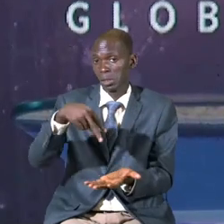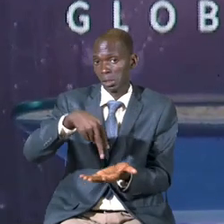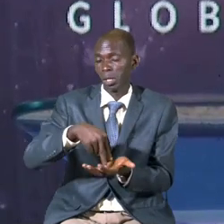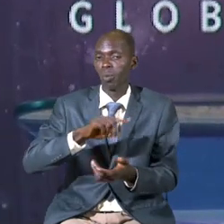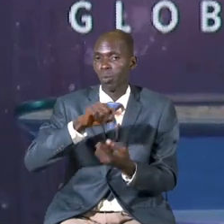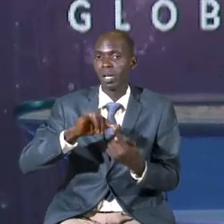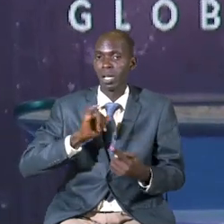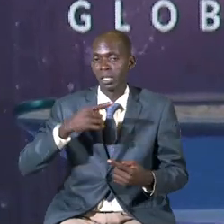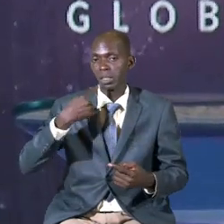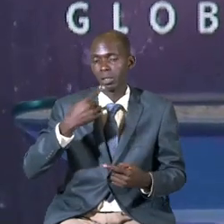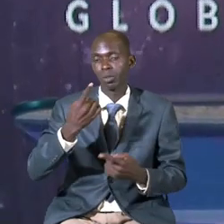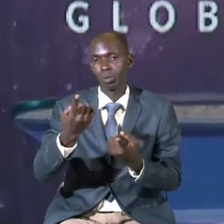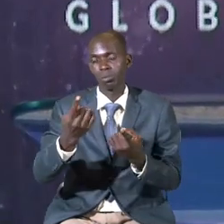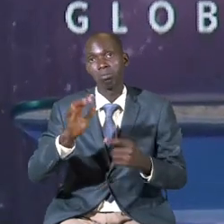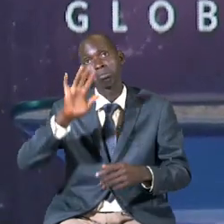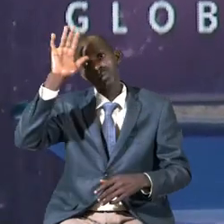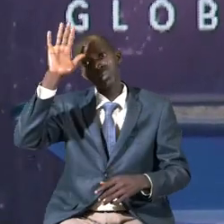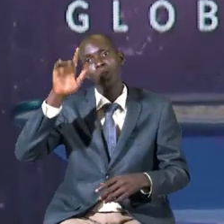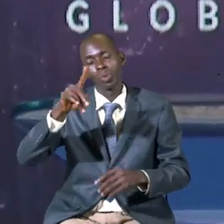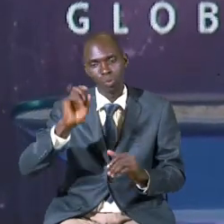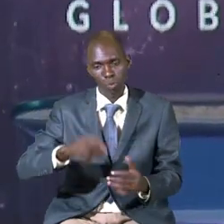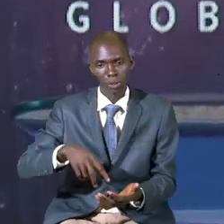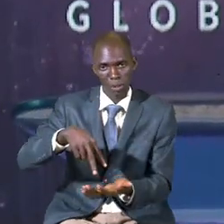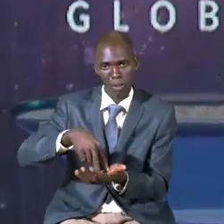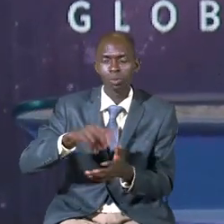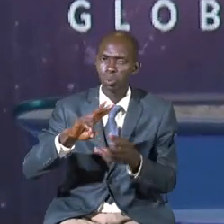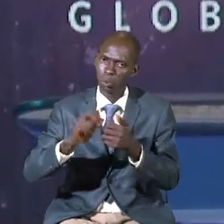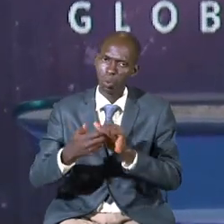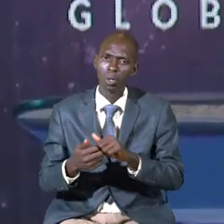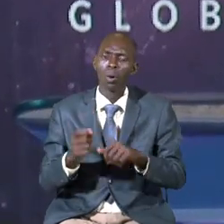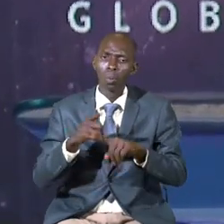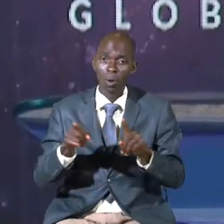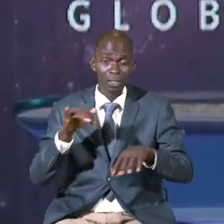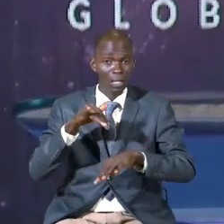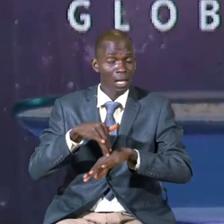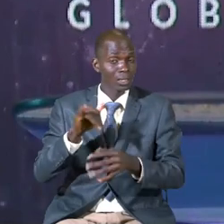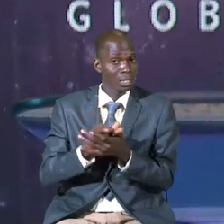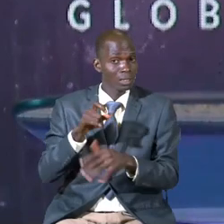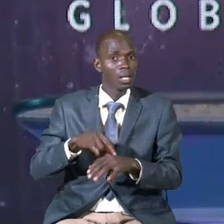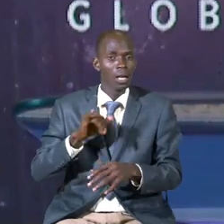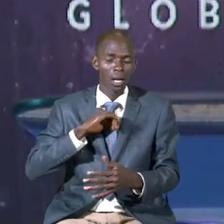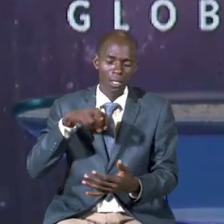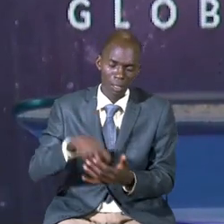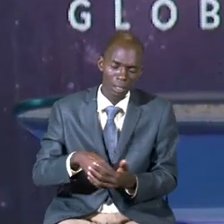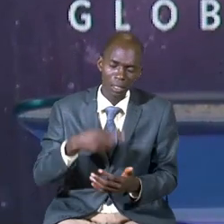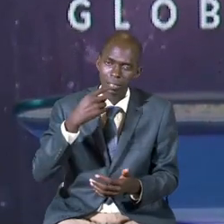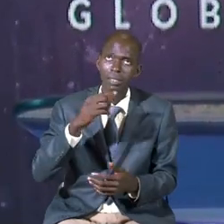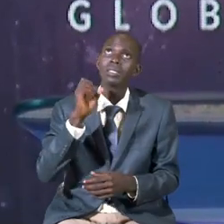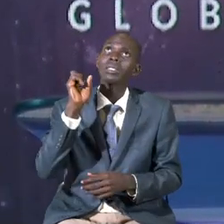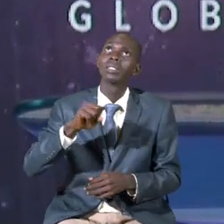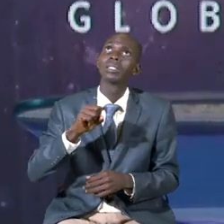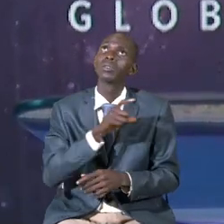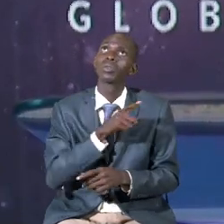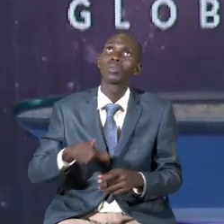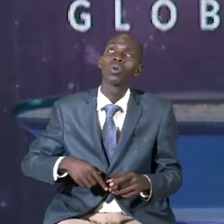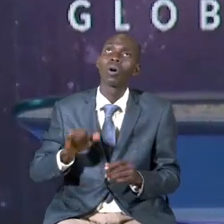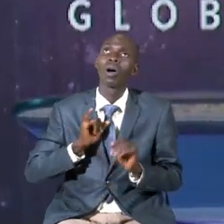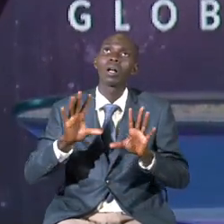and helps now i said lord yes i accept yes i believe